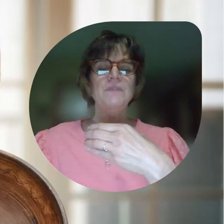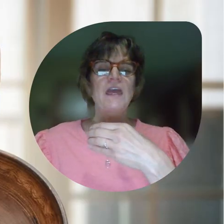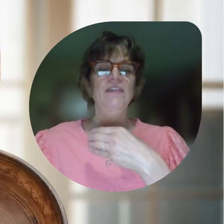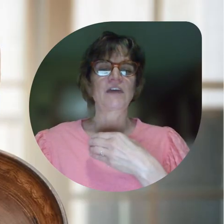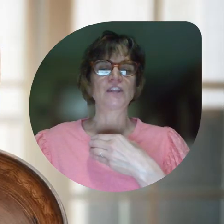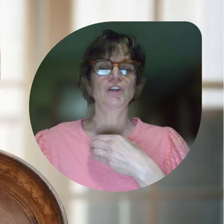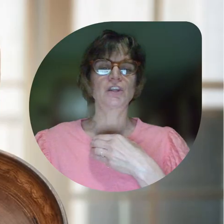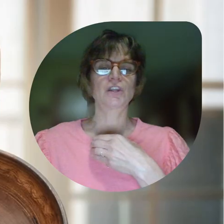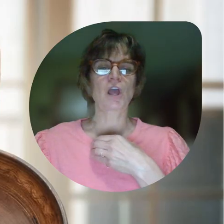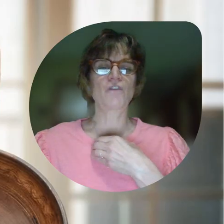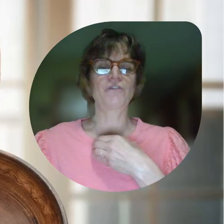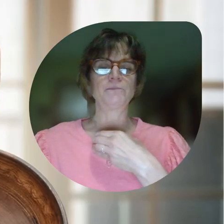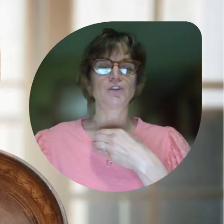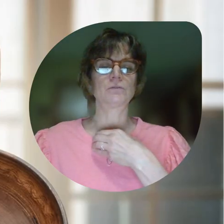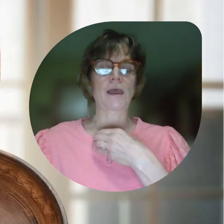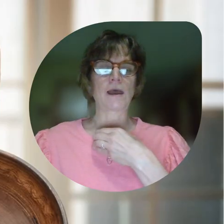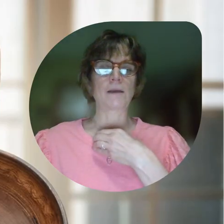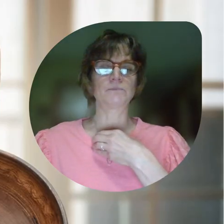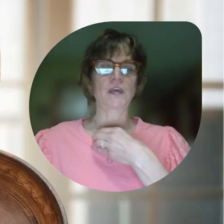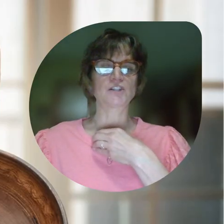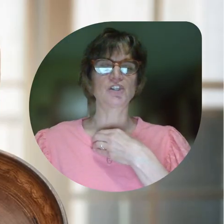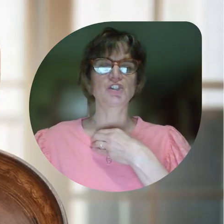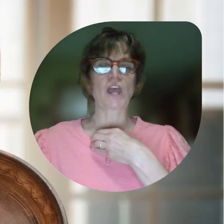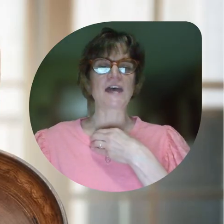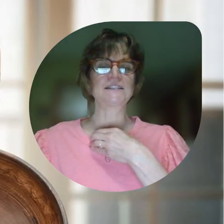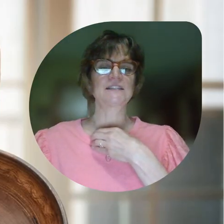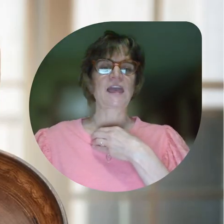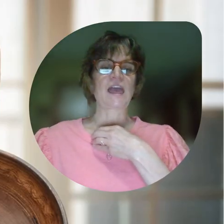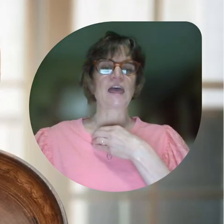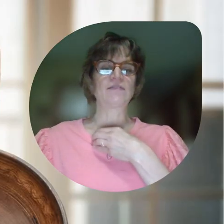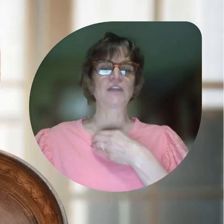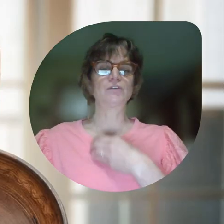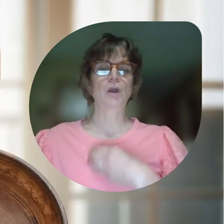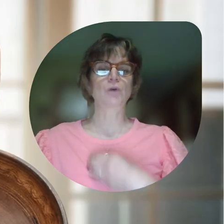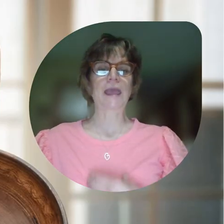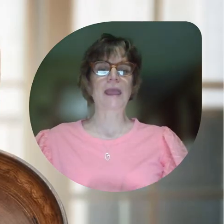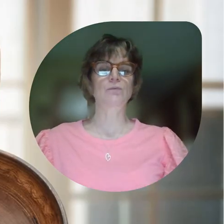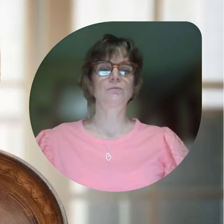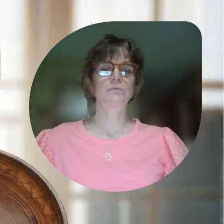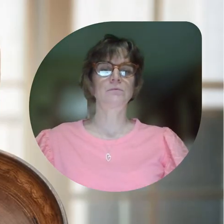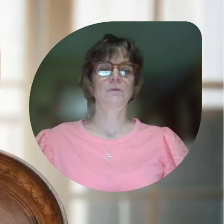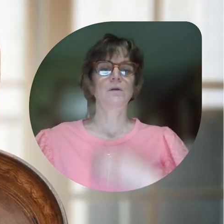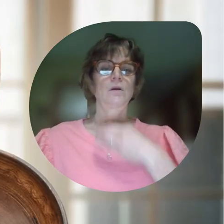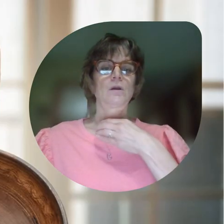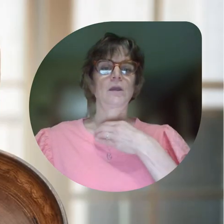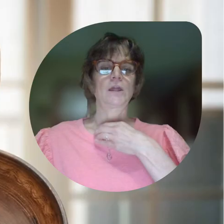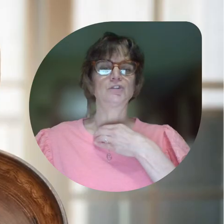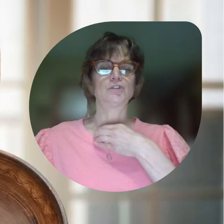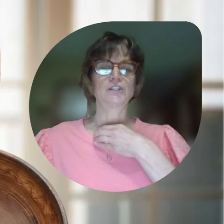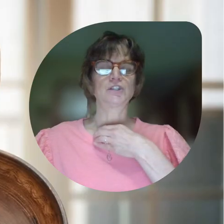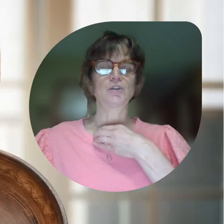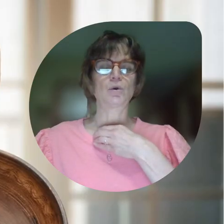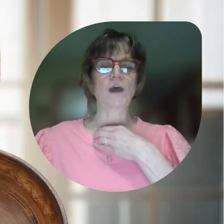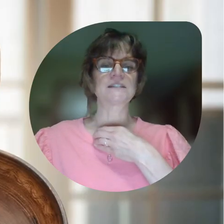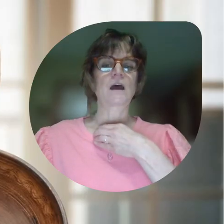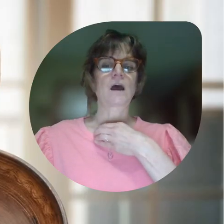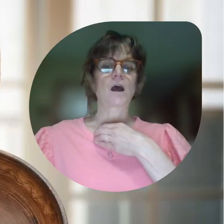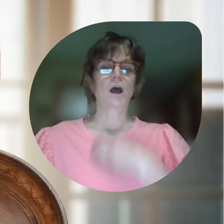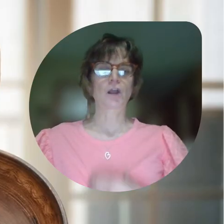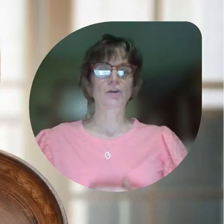you. Then you're going to go from your, touch your chest, and then you go down, and you just do it